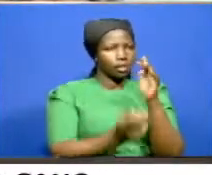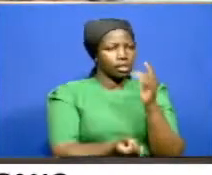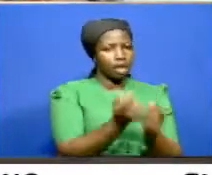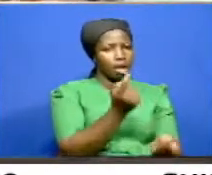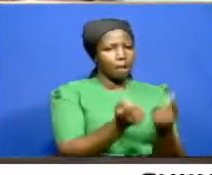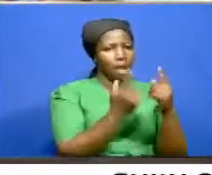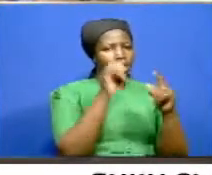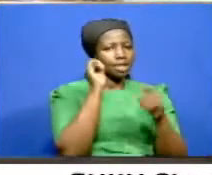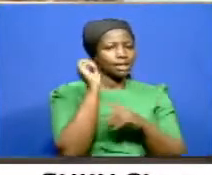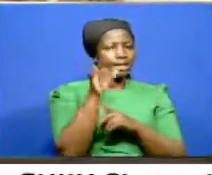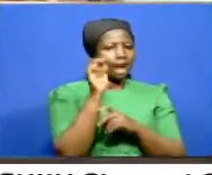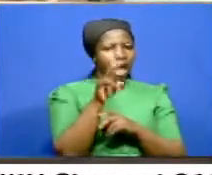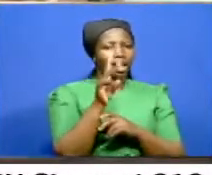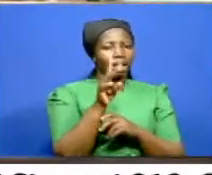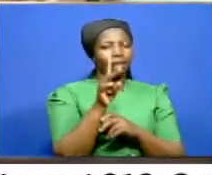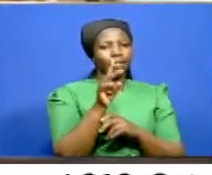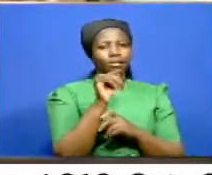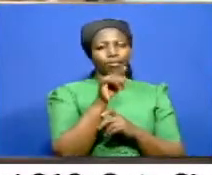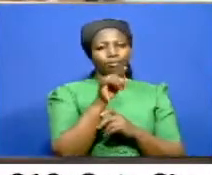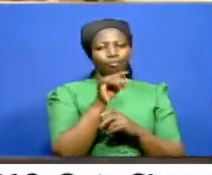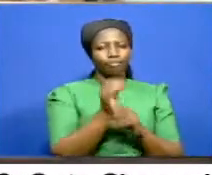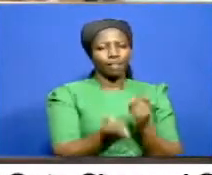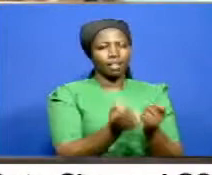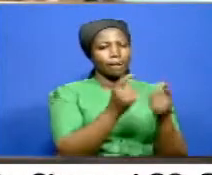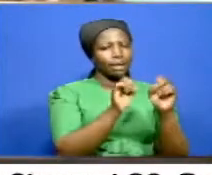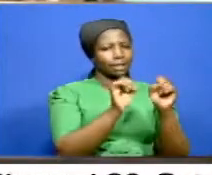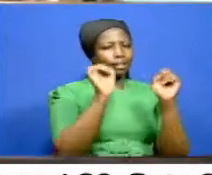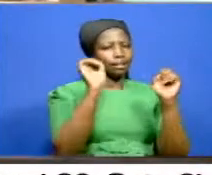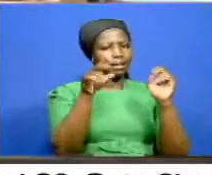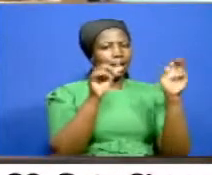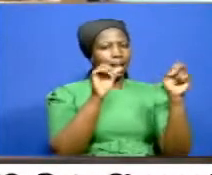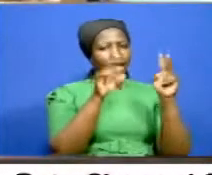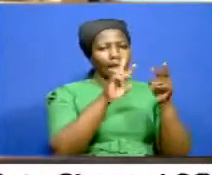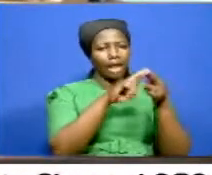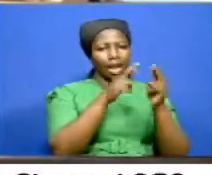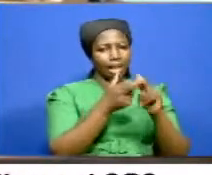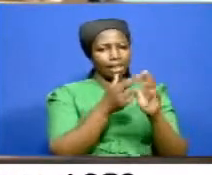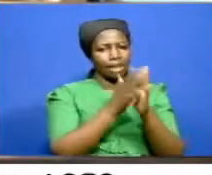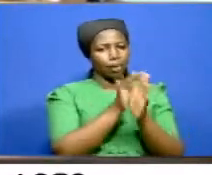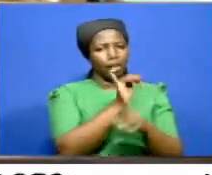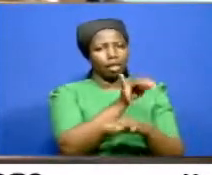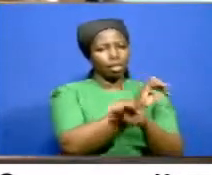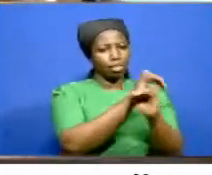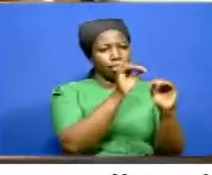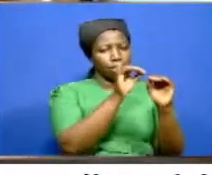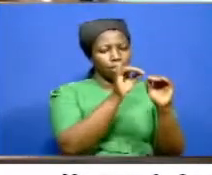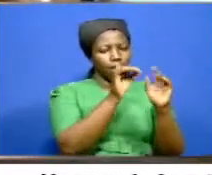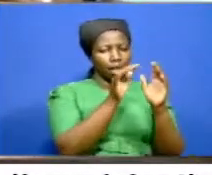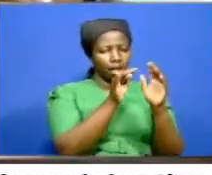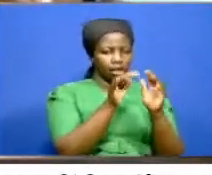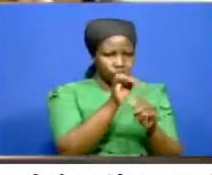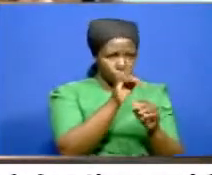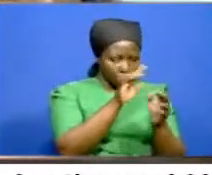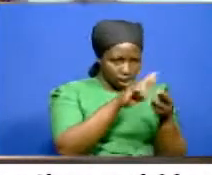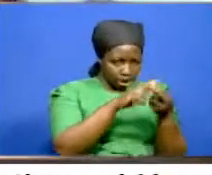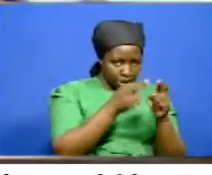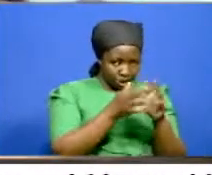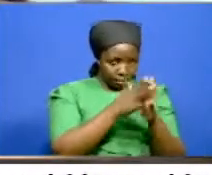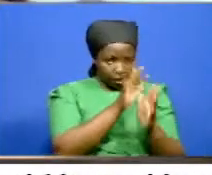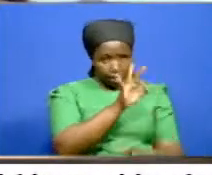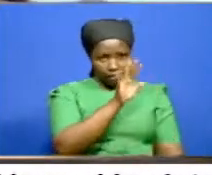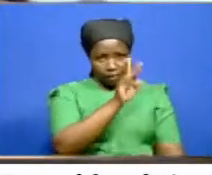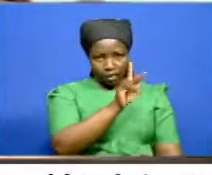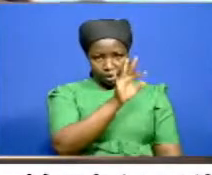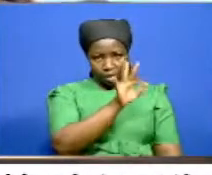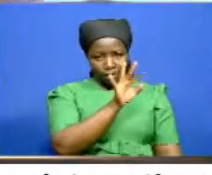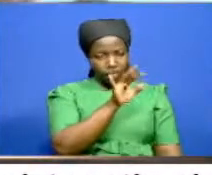to be clear, it's not Emerging Stars, the one associated with, of course, Football Kenya Federation. Maybe, Rod, you can tell us